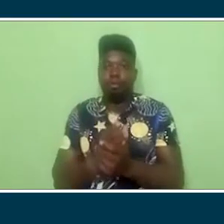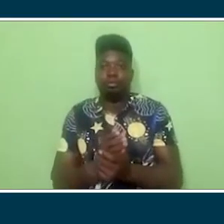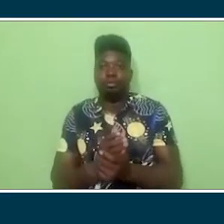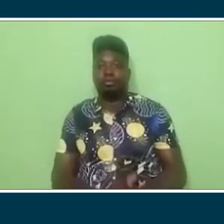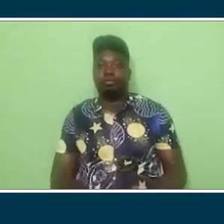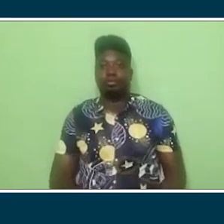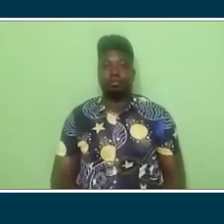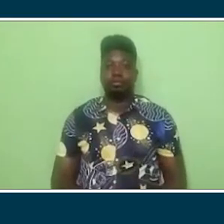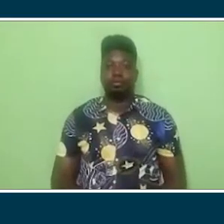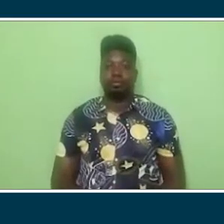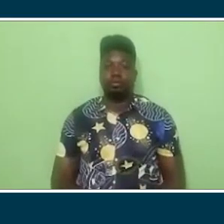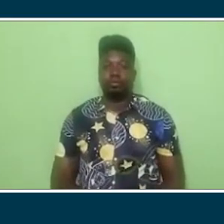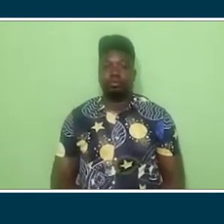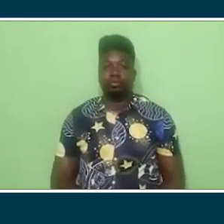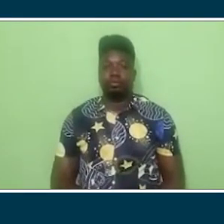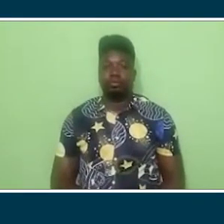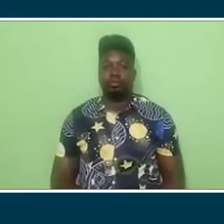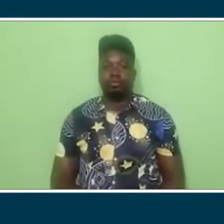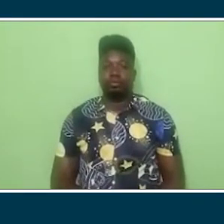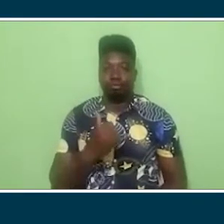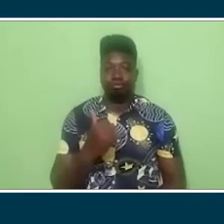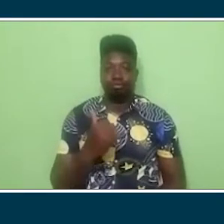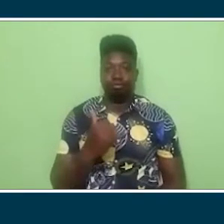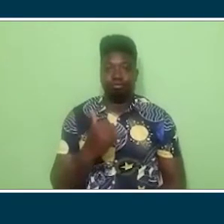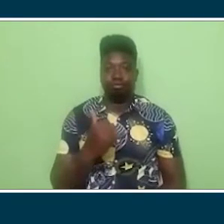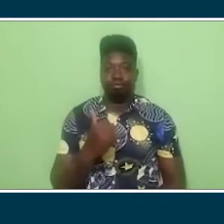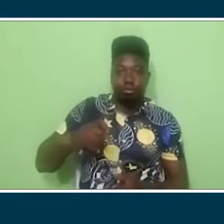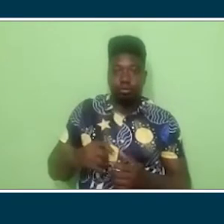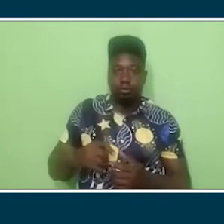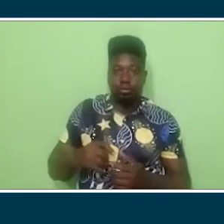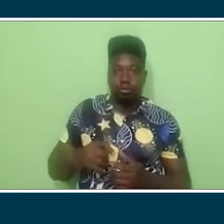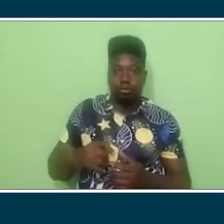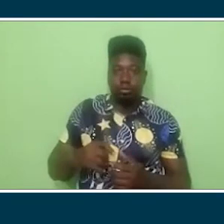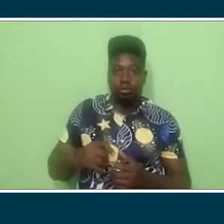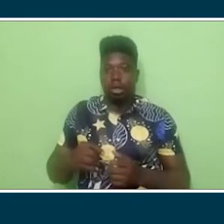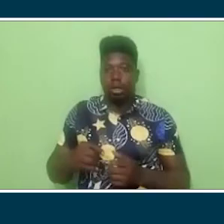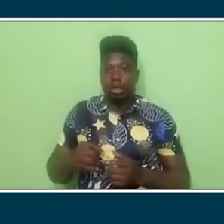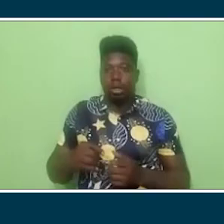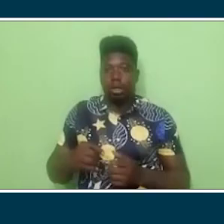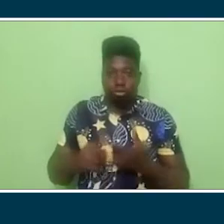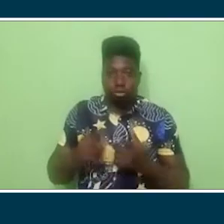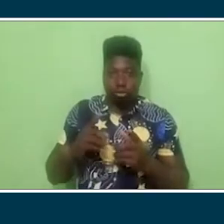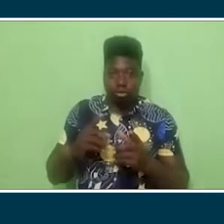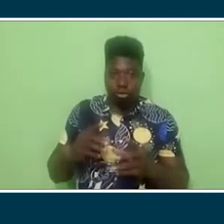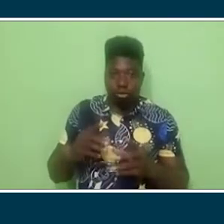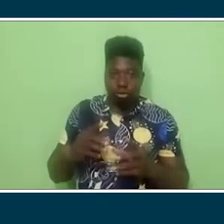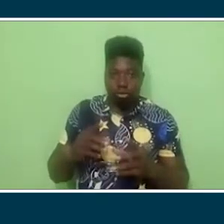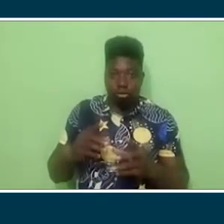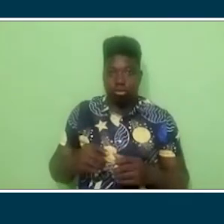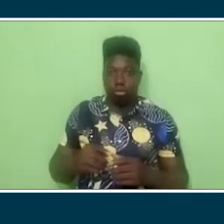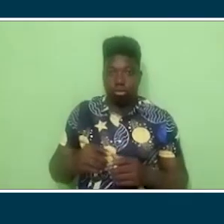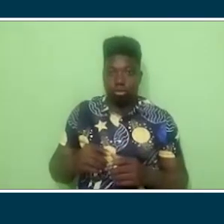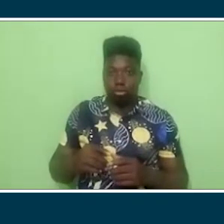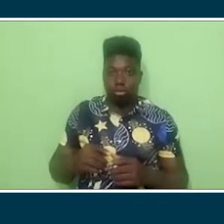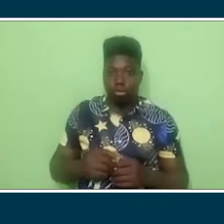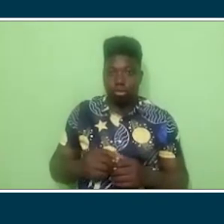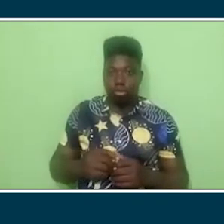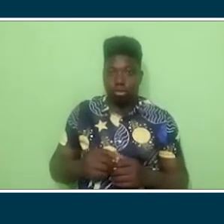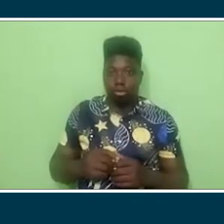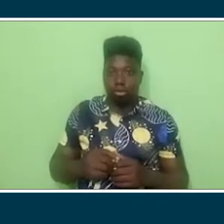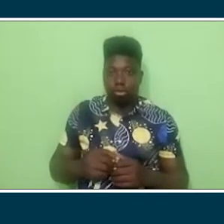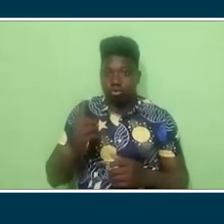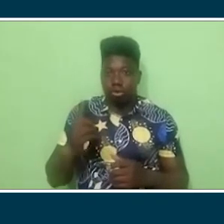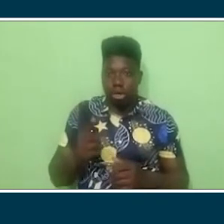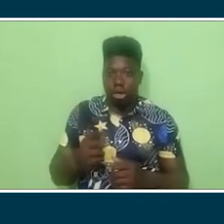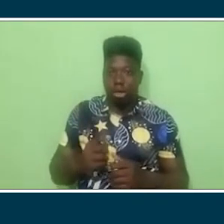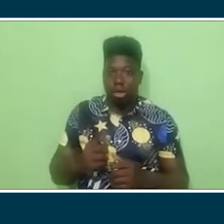are conducting harm. Then there's an absence of grace, otherwise known as no forgiveness, where the counselors will